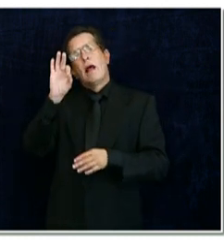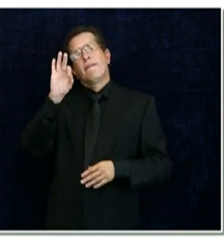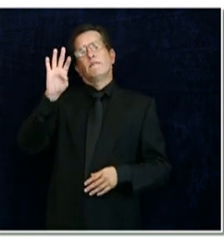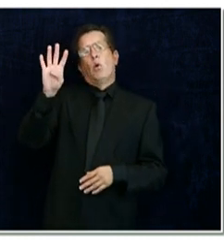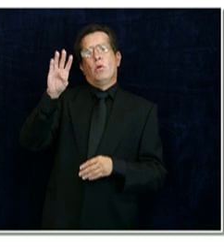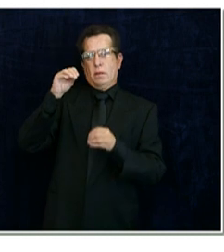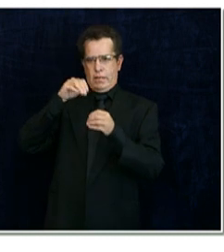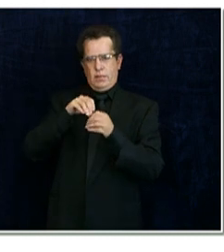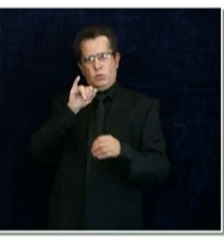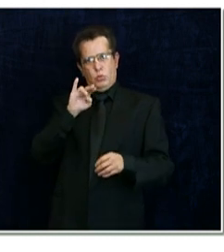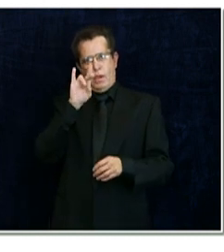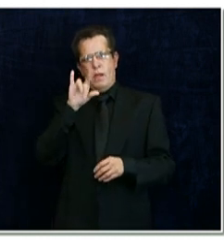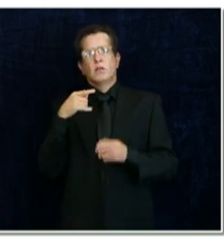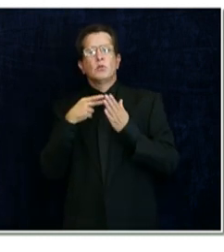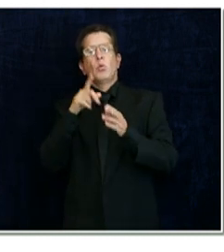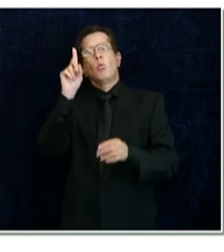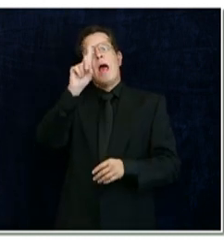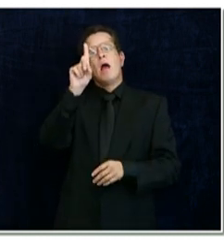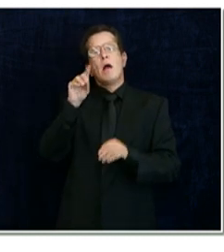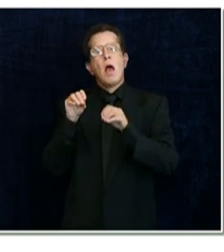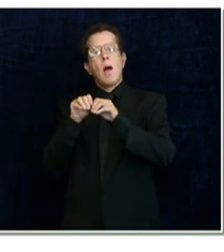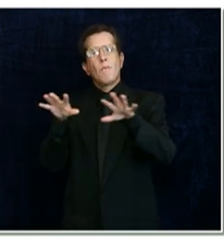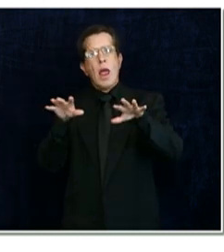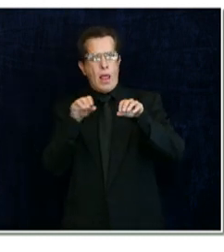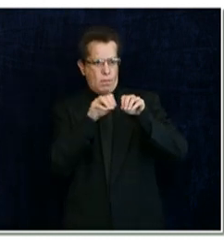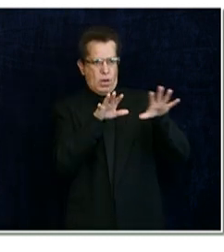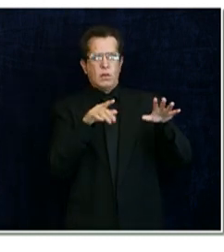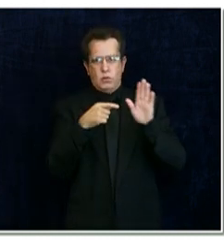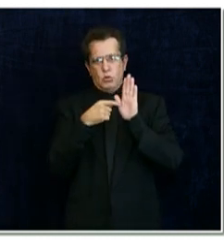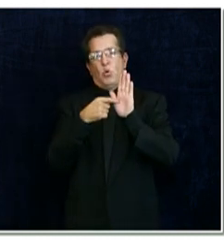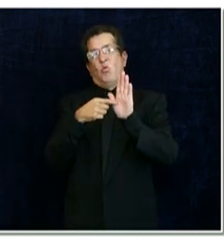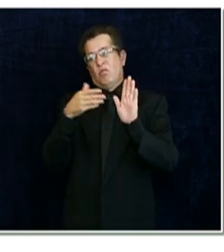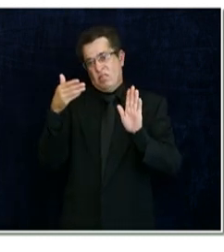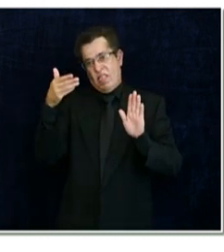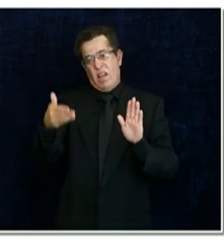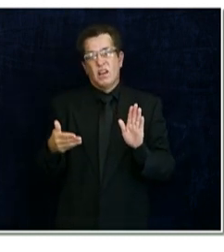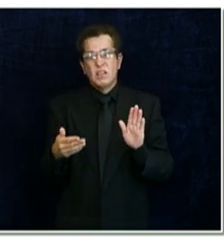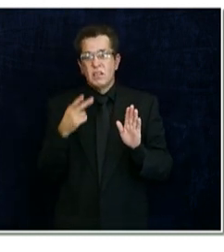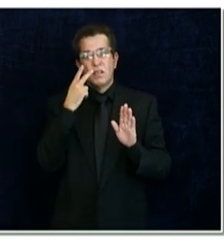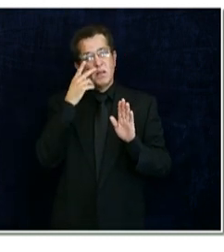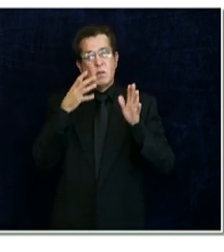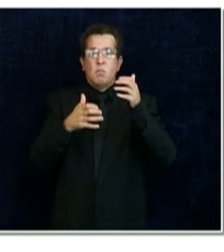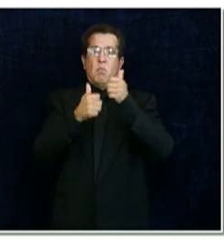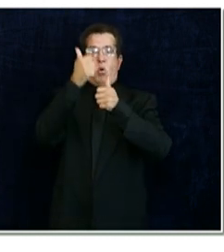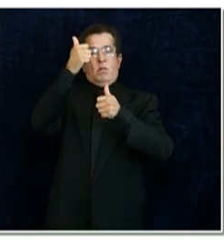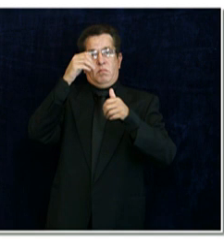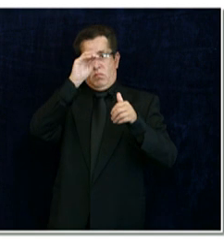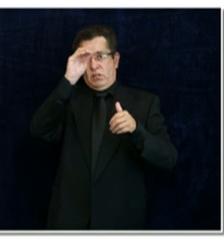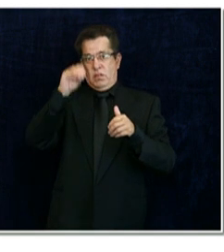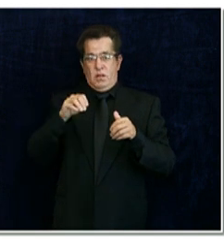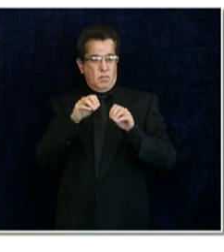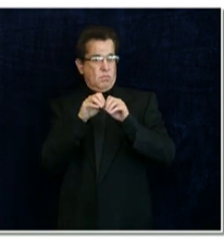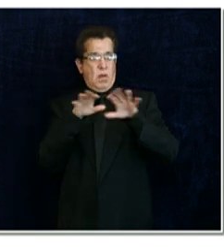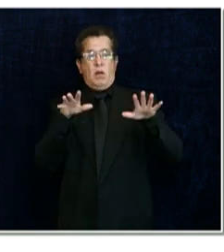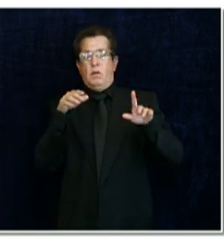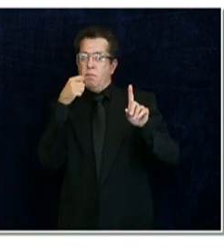in July. And you can see that the primary settings included